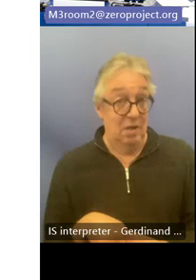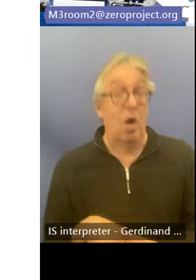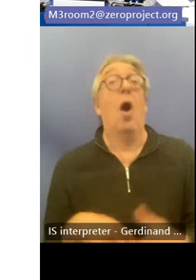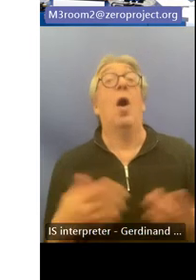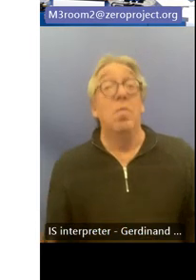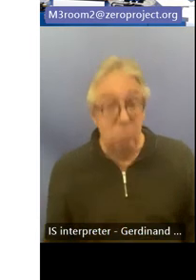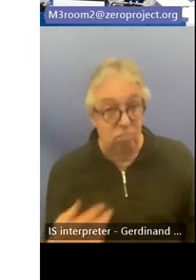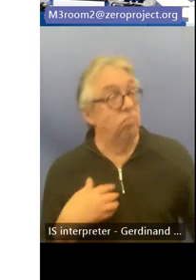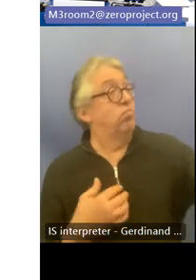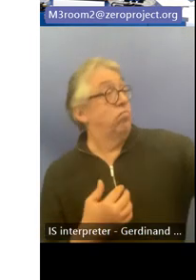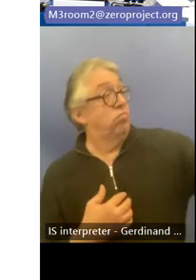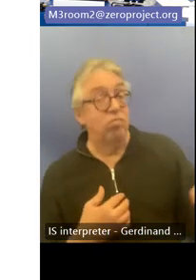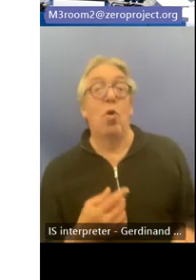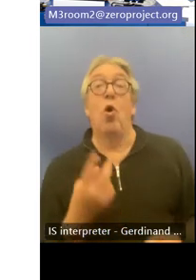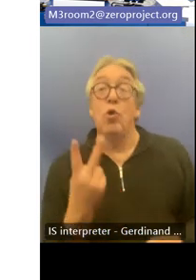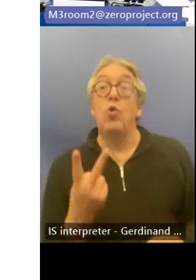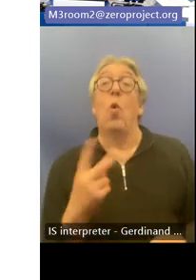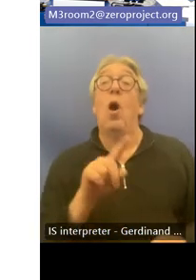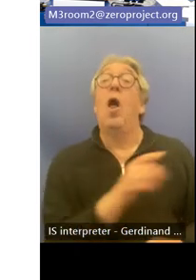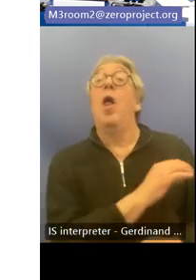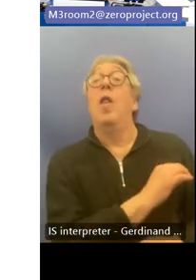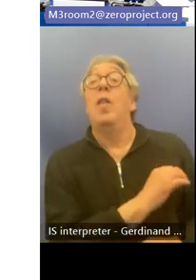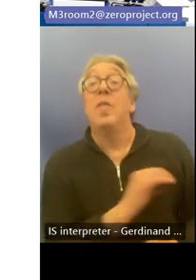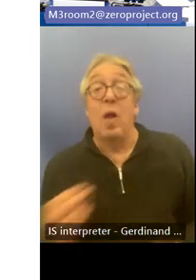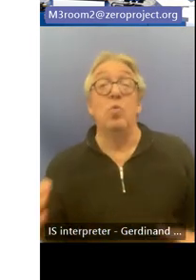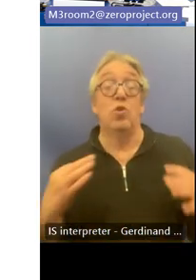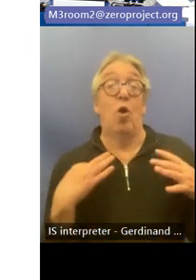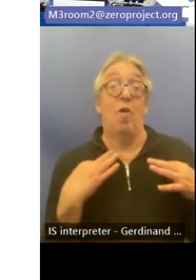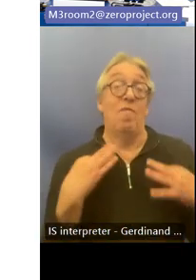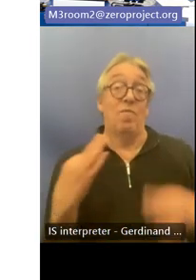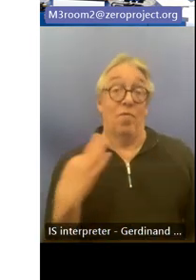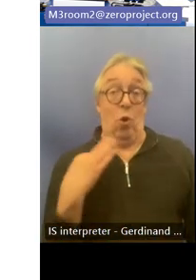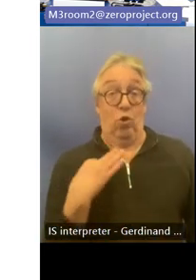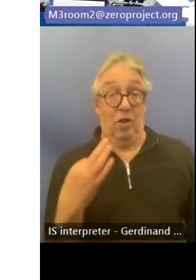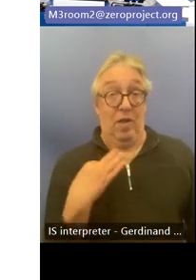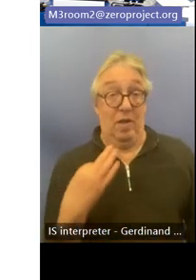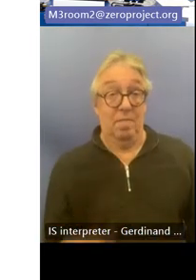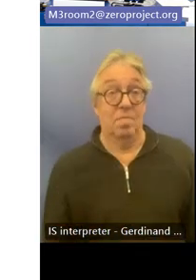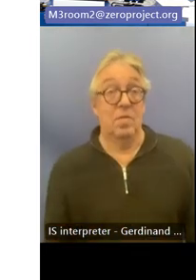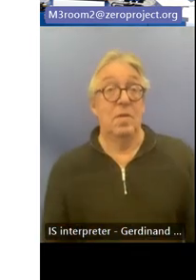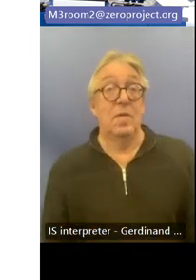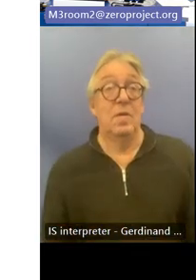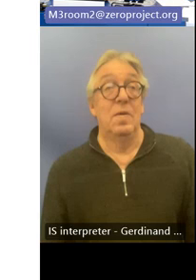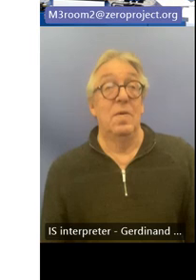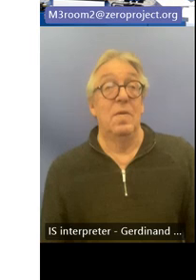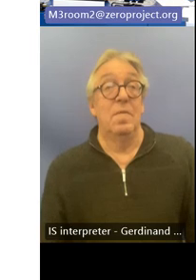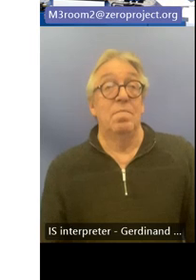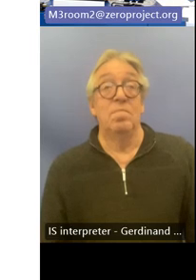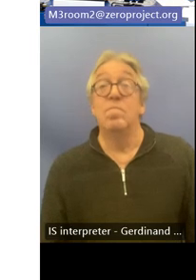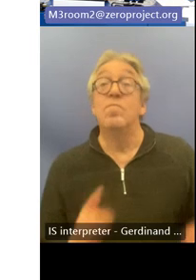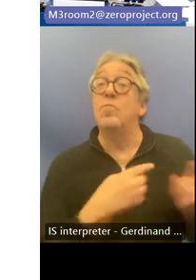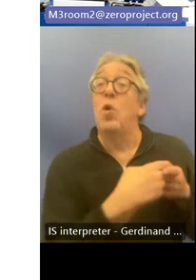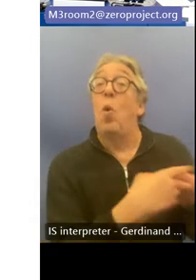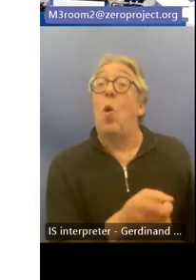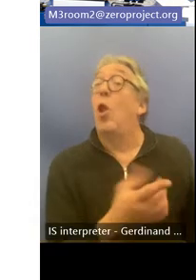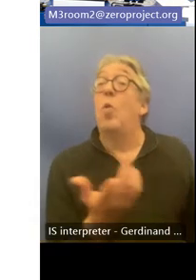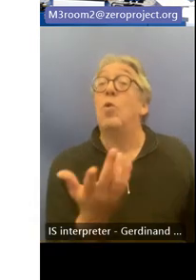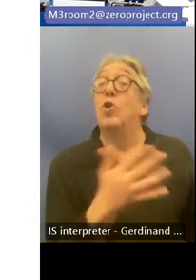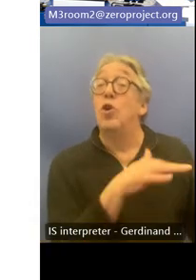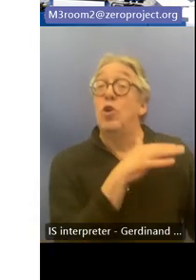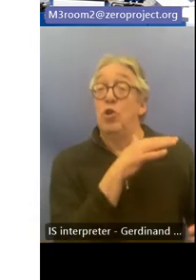for one. They are all the college student. Our motivation is that after some time, they can make a friend in the community.